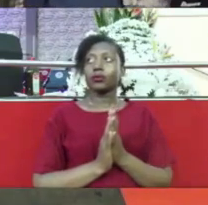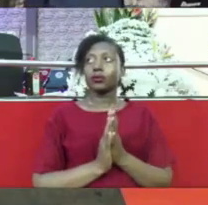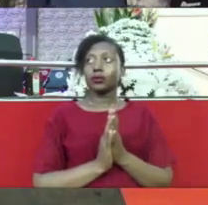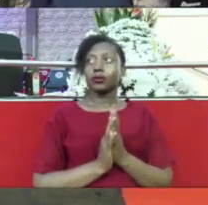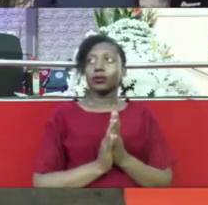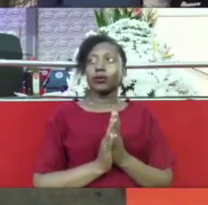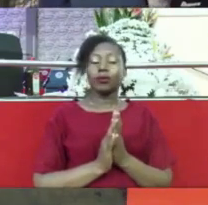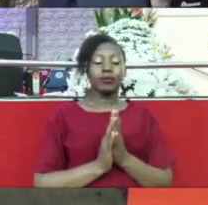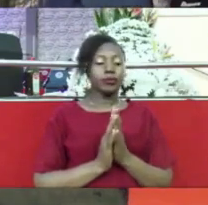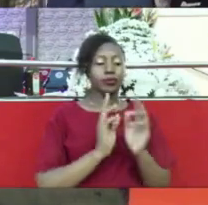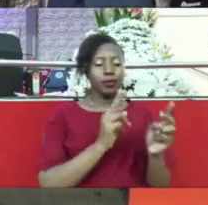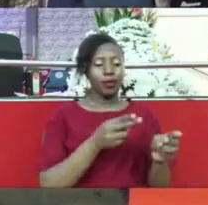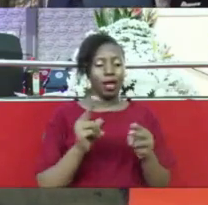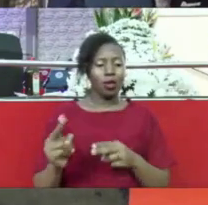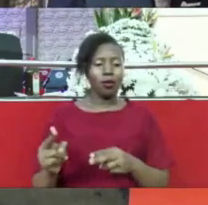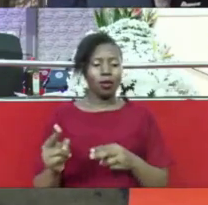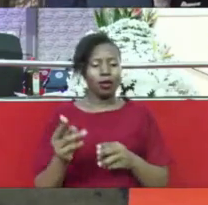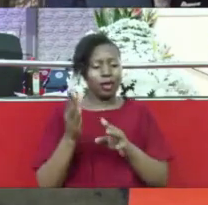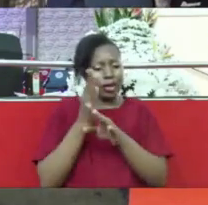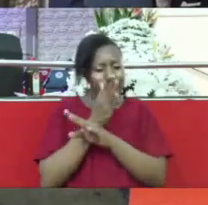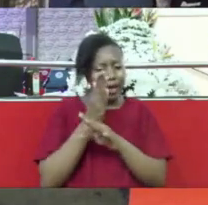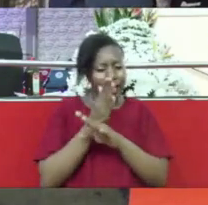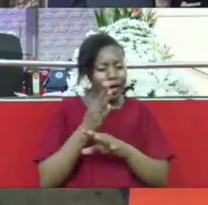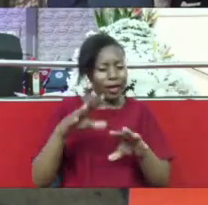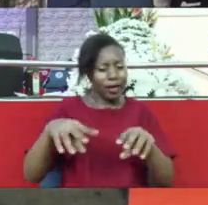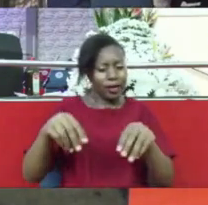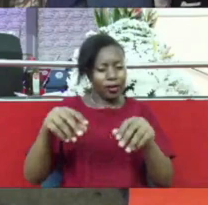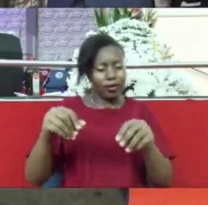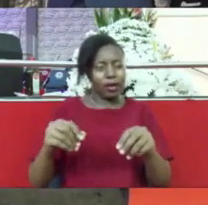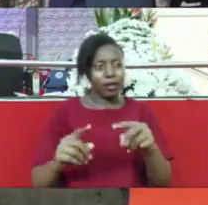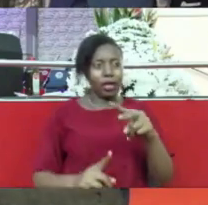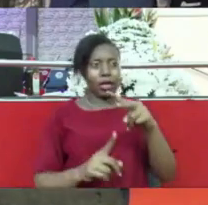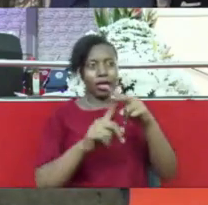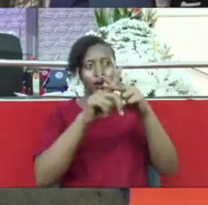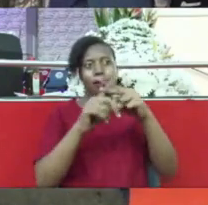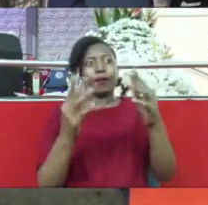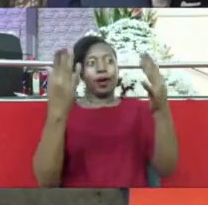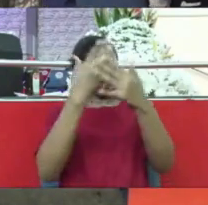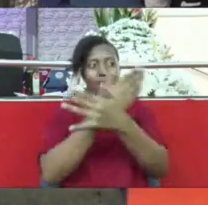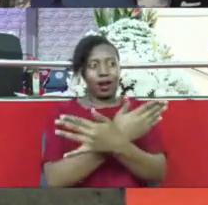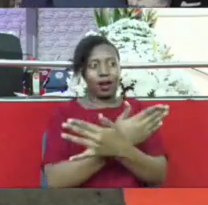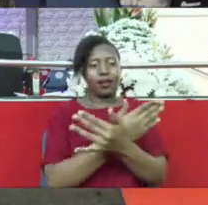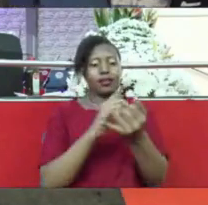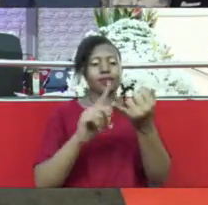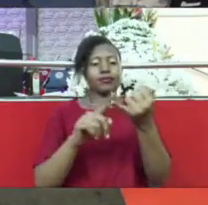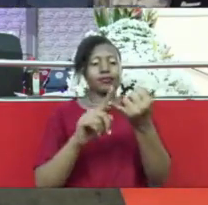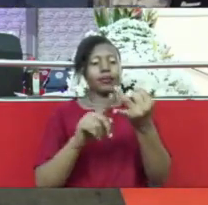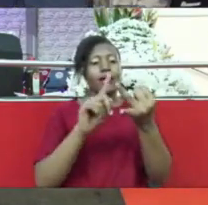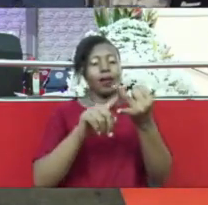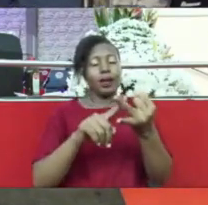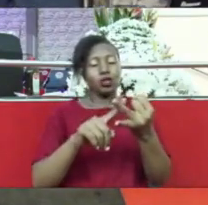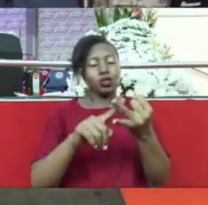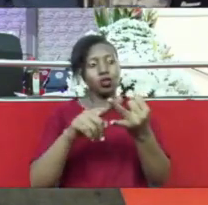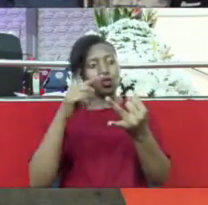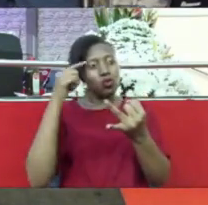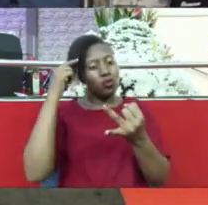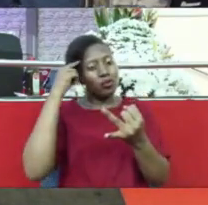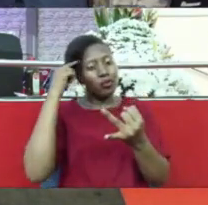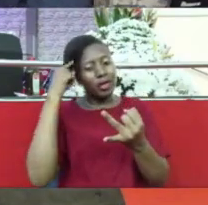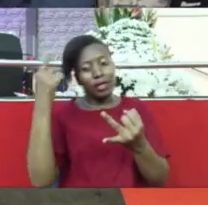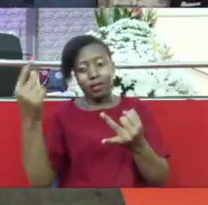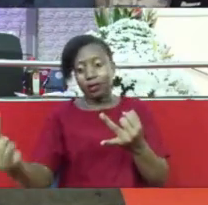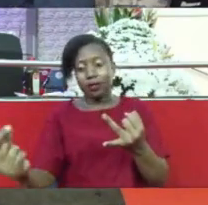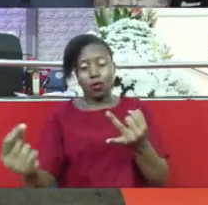ground wanajificha kwenye mchanga above during the night alafu wanatokelezea usiku. The second one is they have a small brain ya kwamba wako na akili ndogo. The